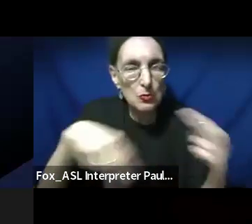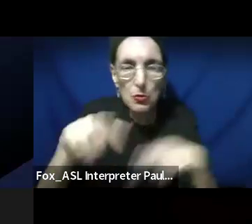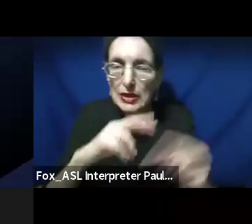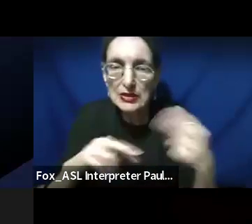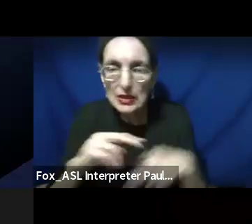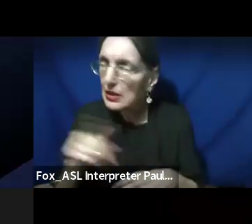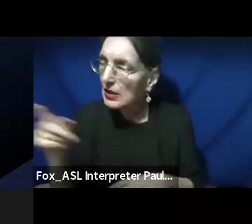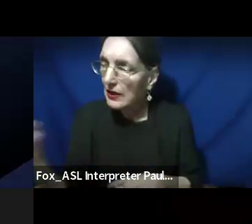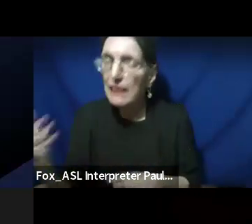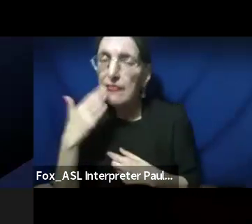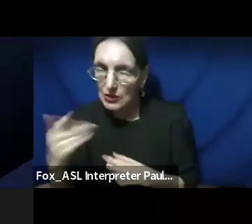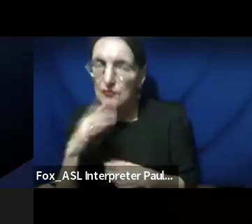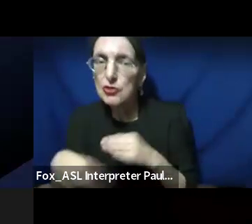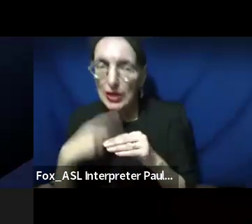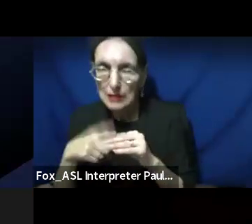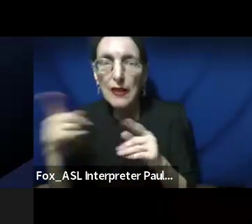complexity experiences.